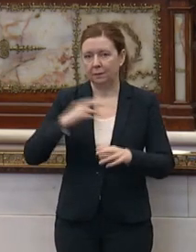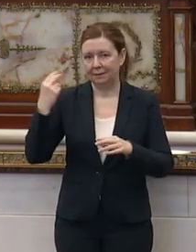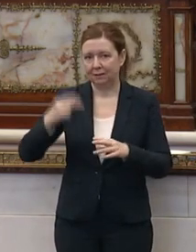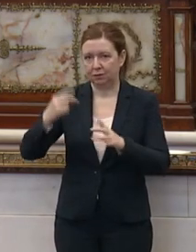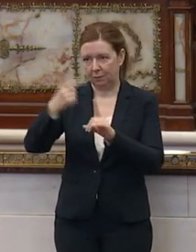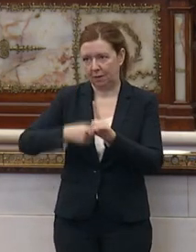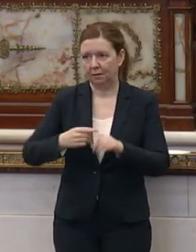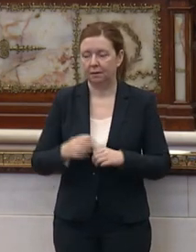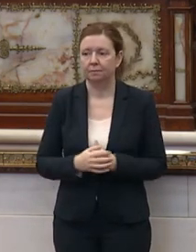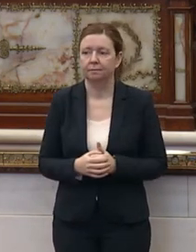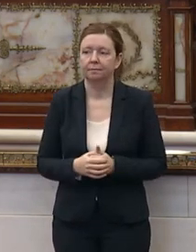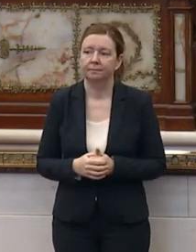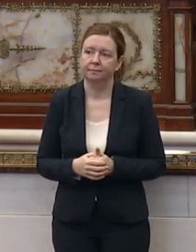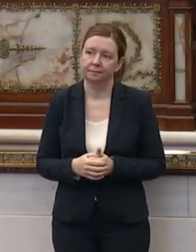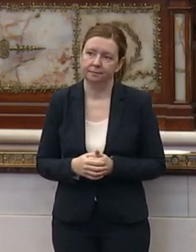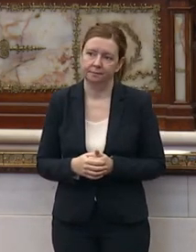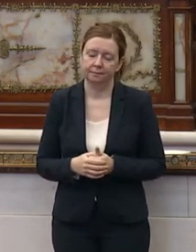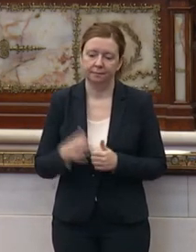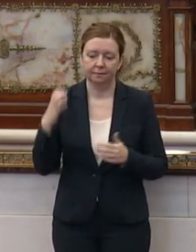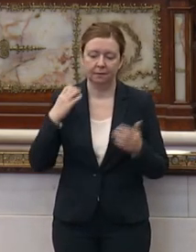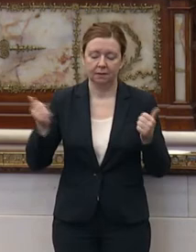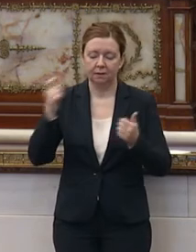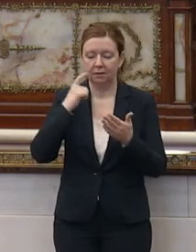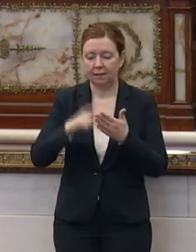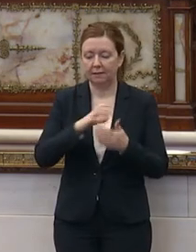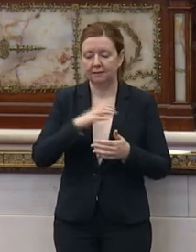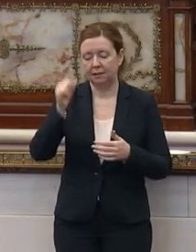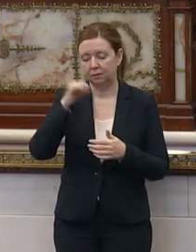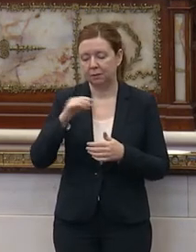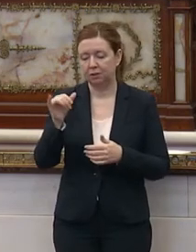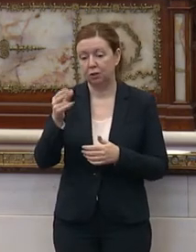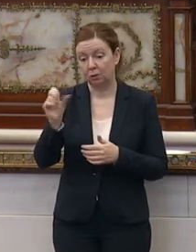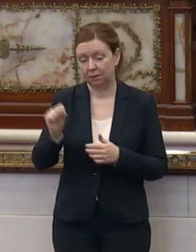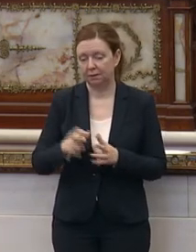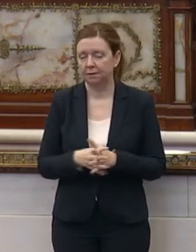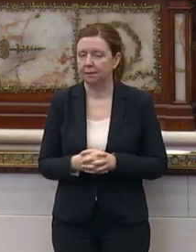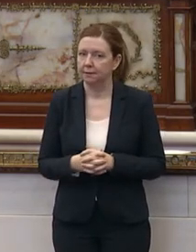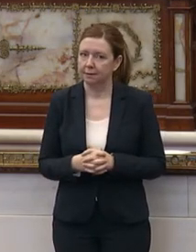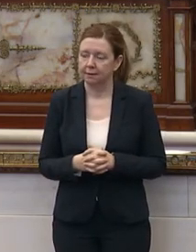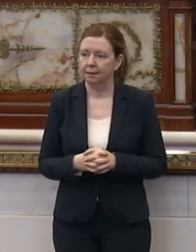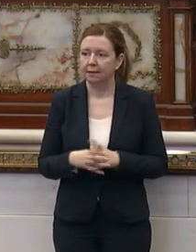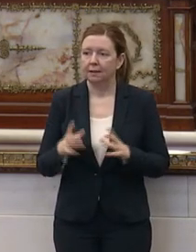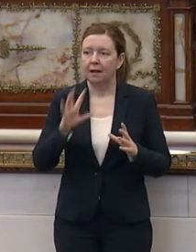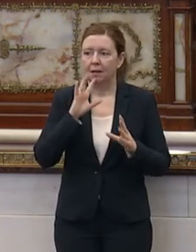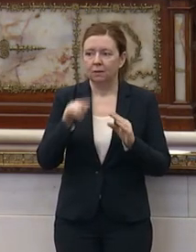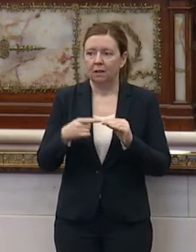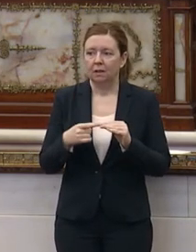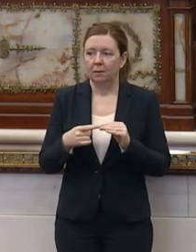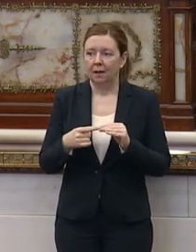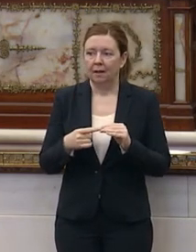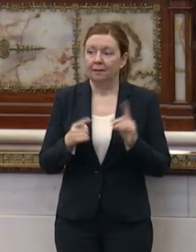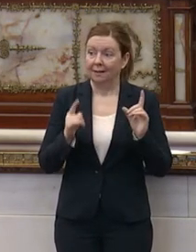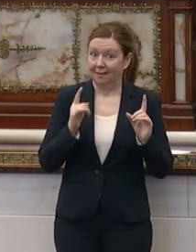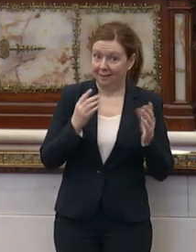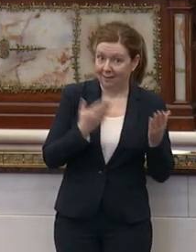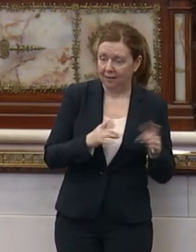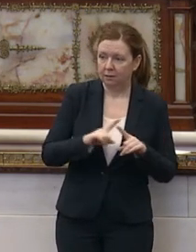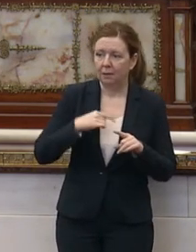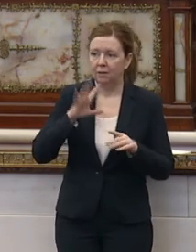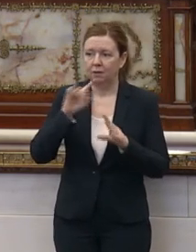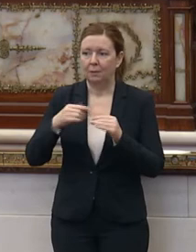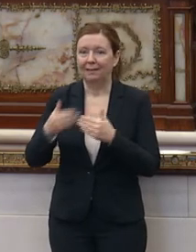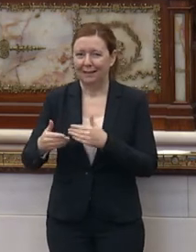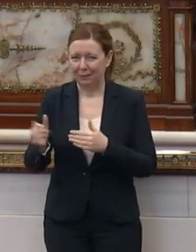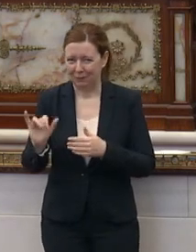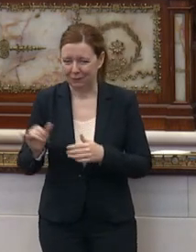History Month. Chair recognizes Councilman Jones. So I'm going to talk about this, but I'm going to talk about the next